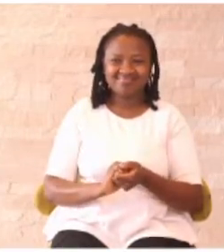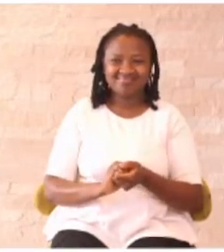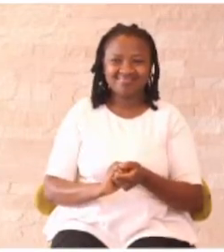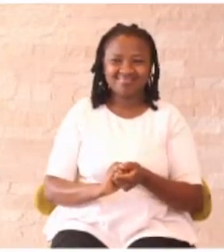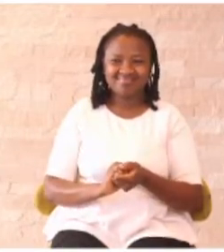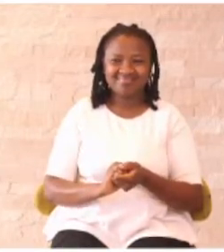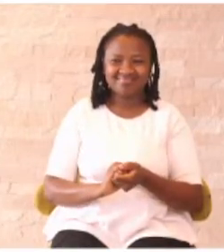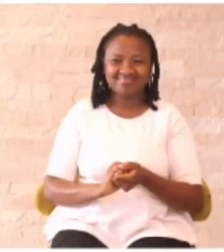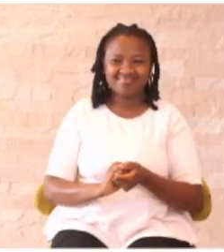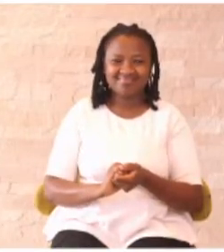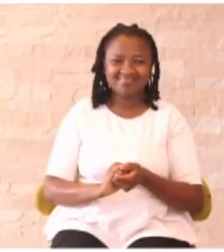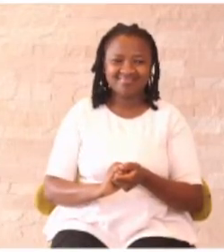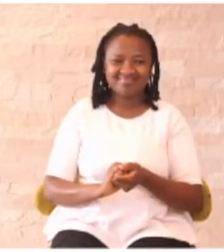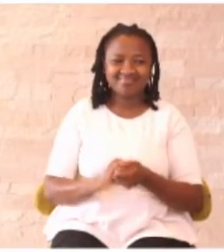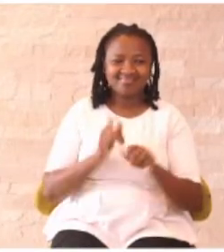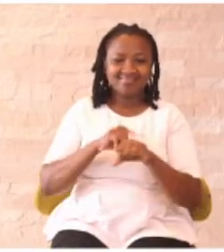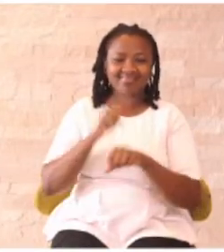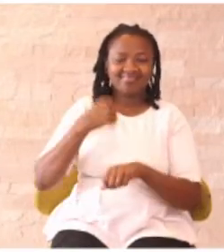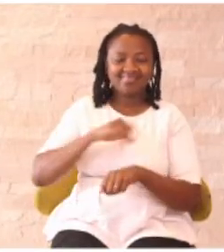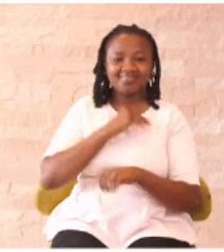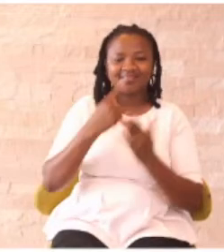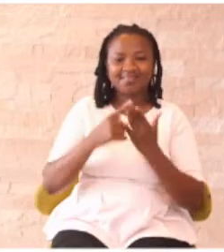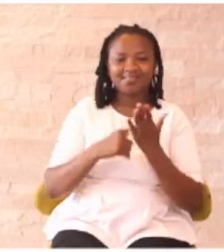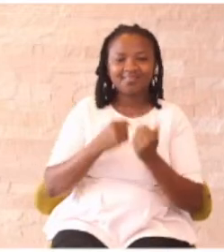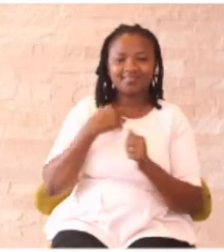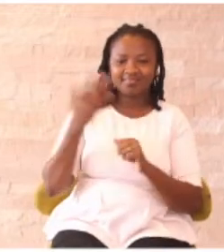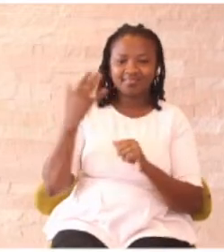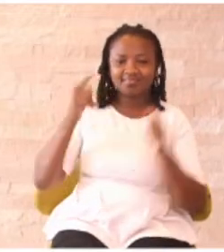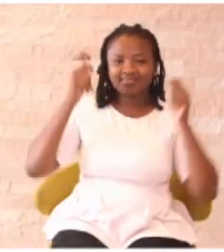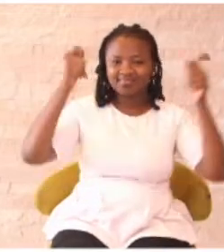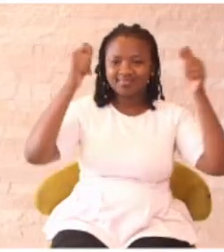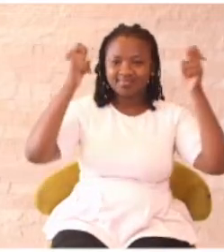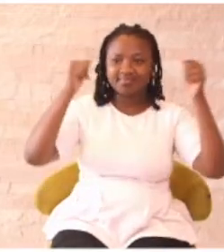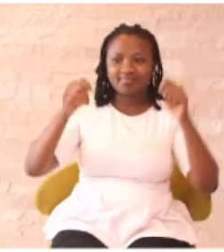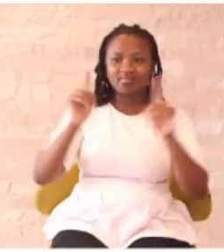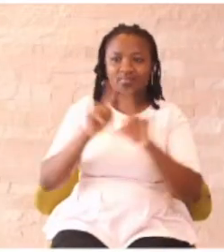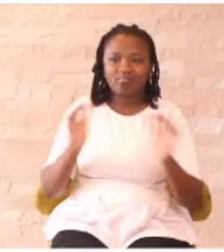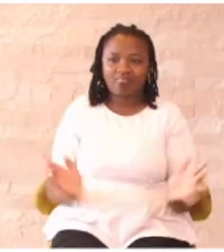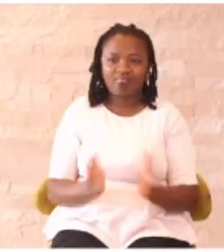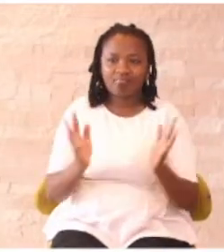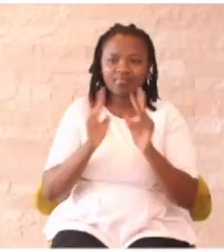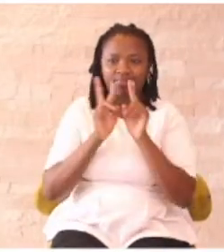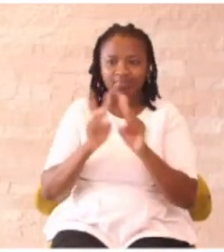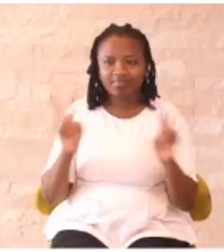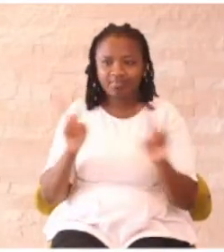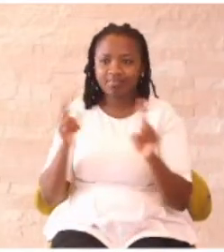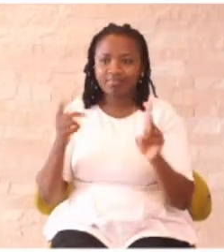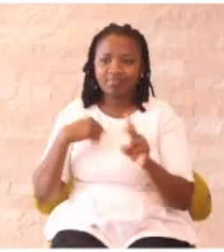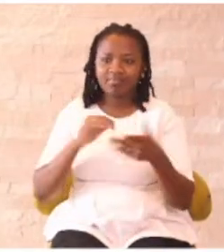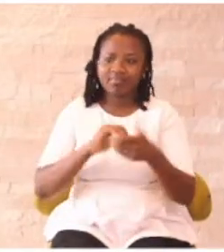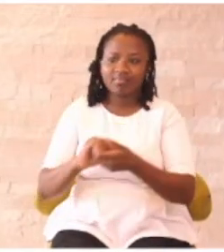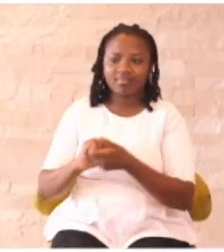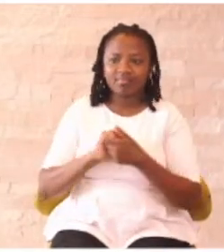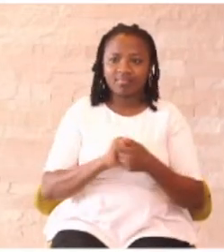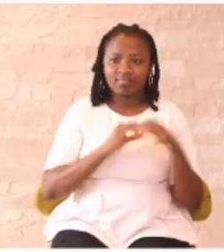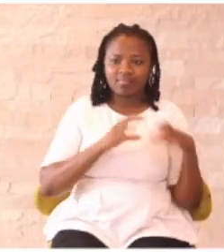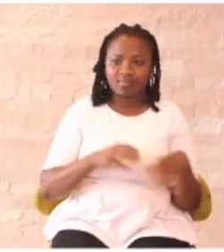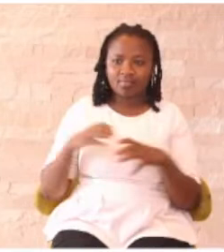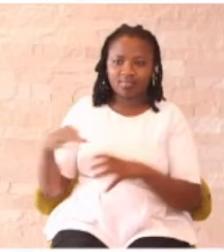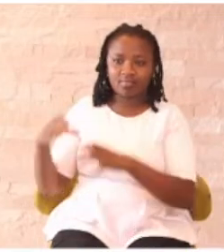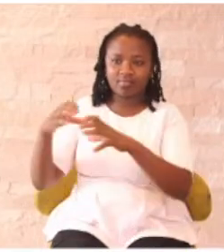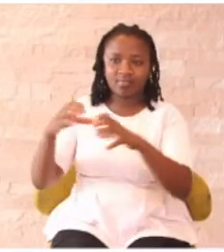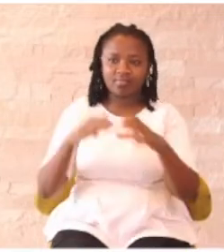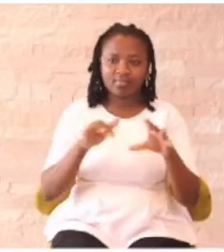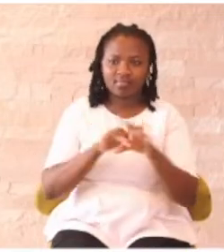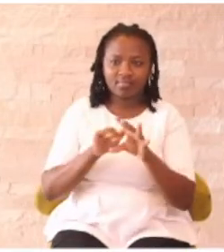So when it comes to demonstration and peace building, we have engaged the society, the community members, through the